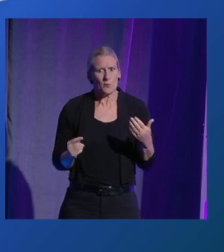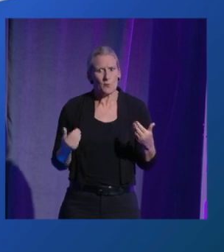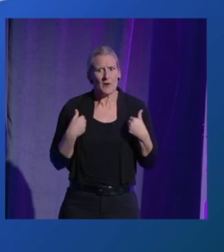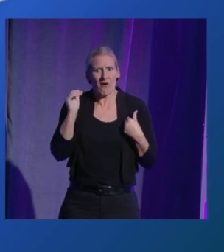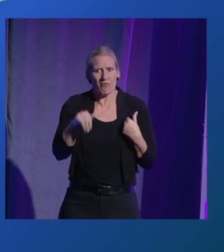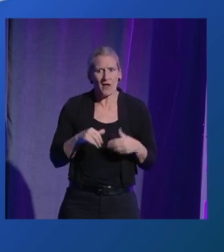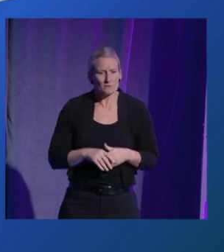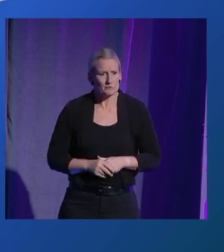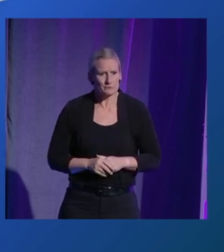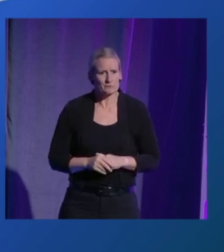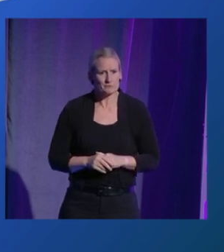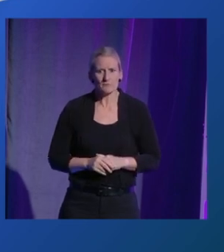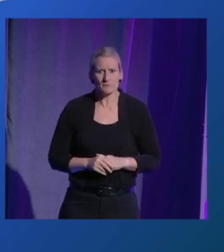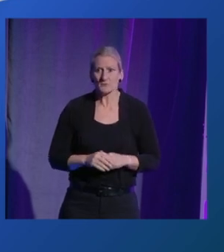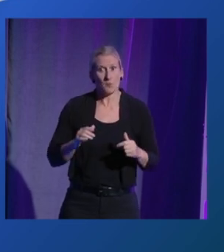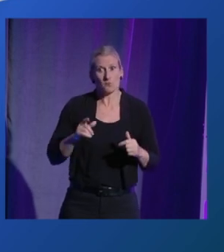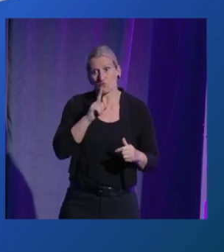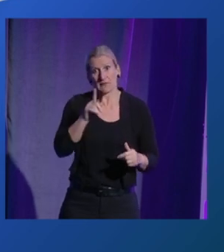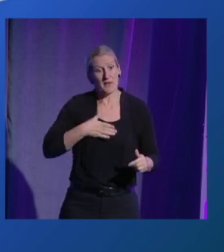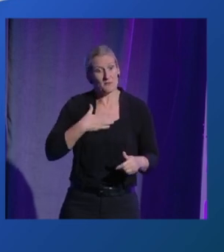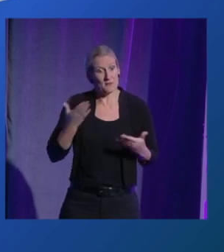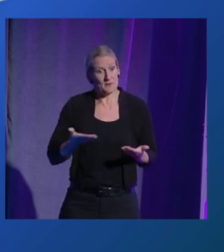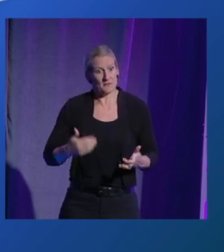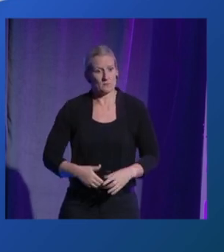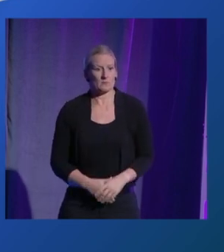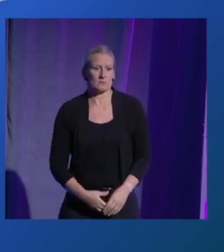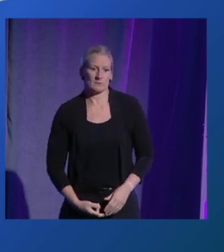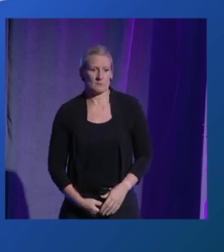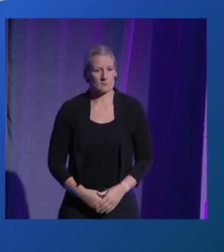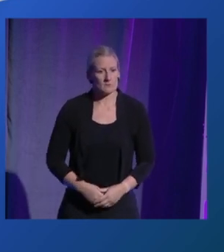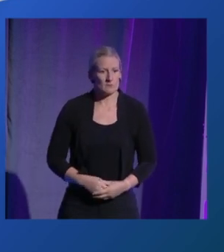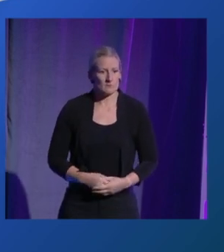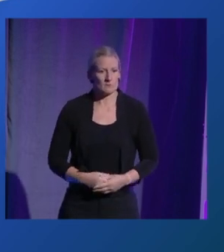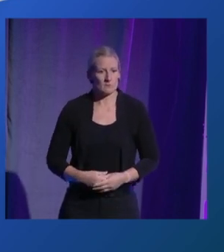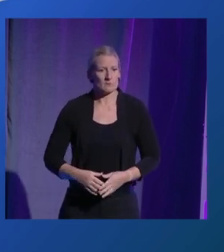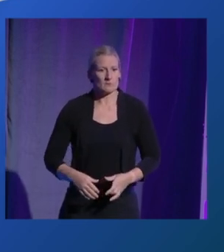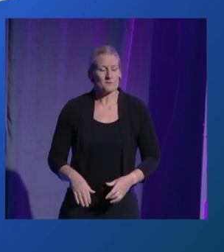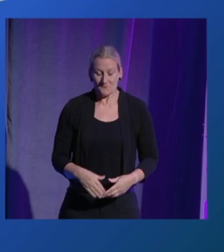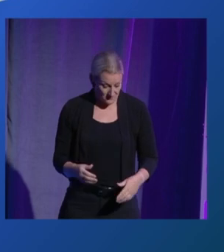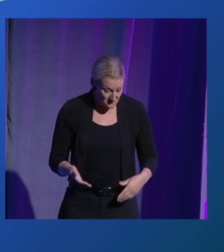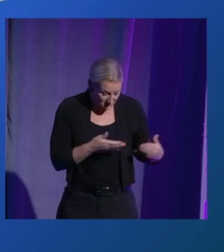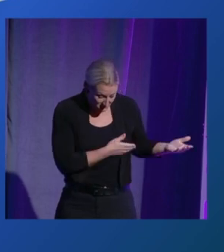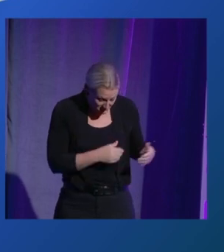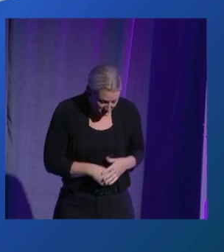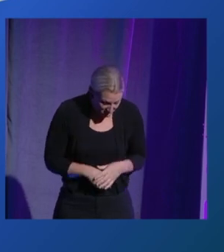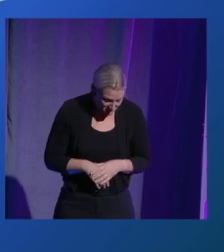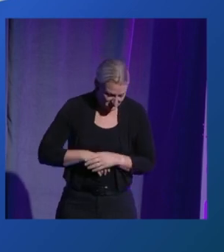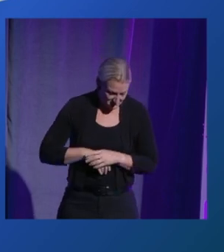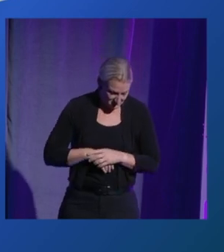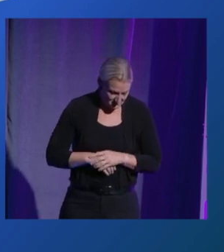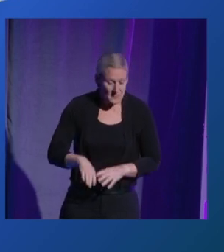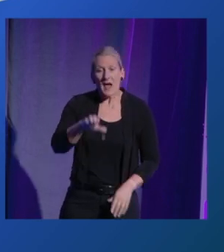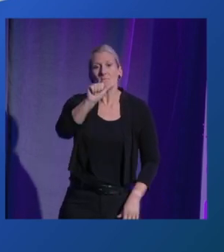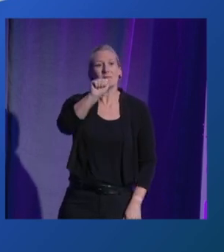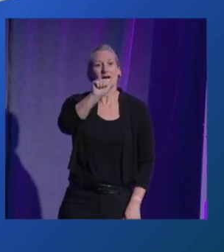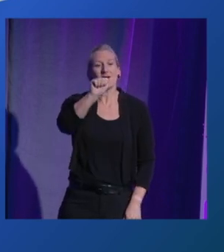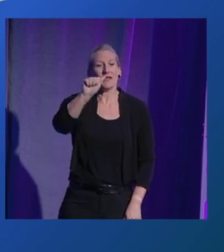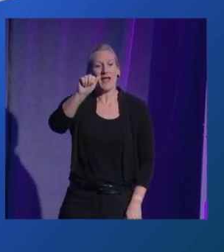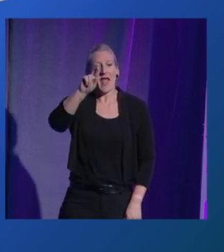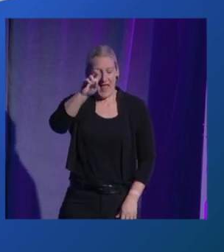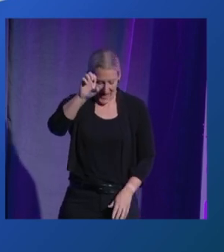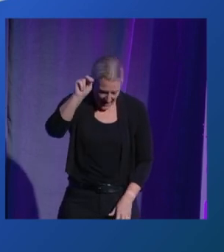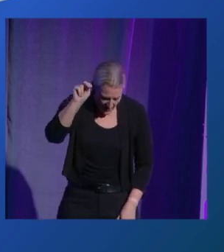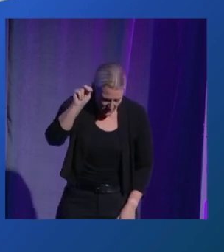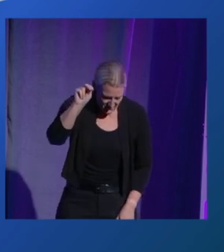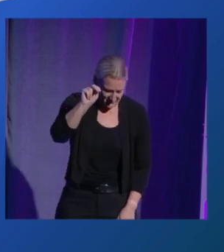uh brings me here wonderful thank you so much uh Aaron okay Aon Bitner I'm uh the president of bungi Food Solutions